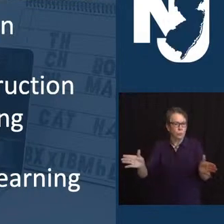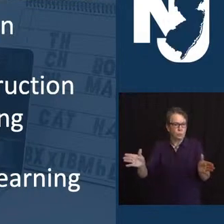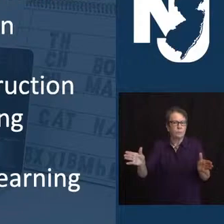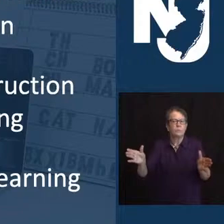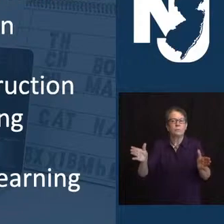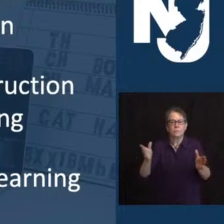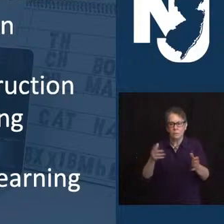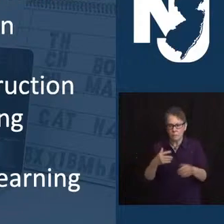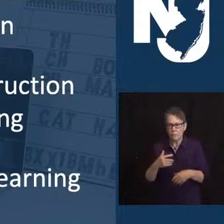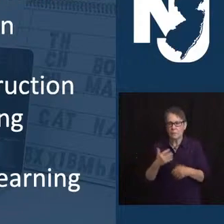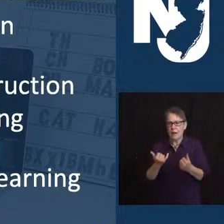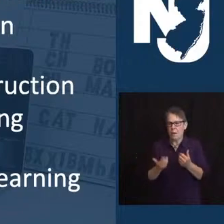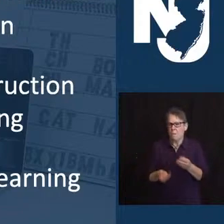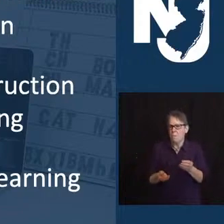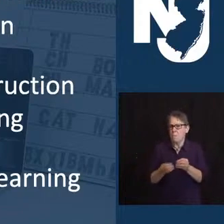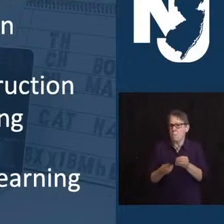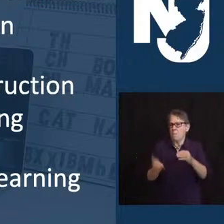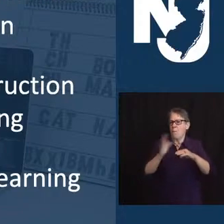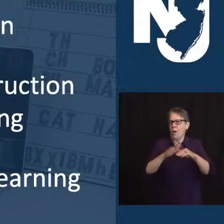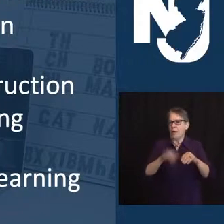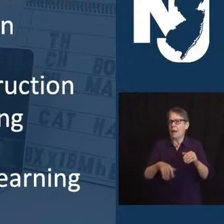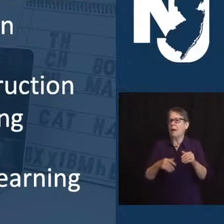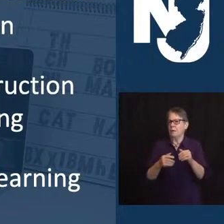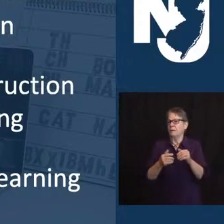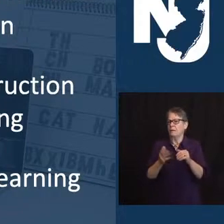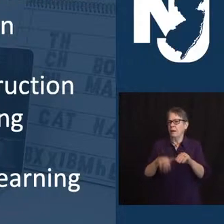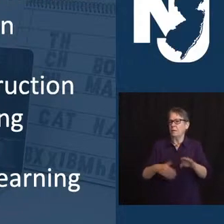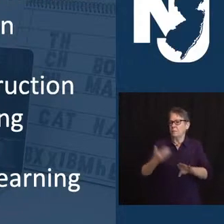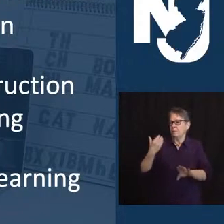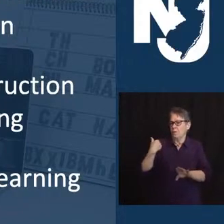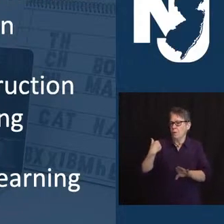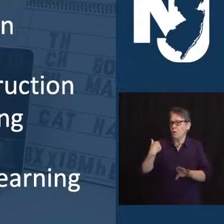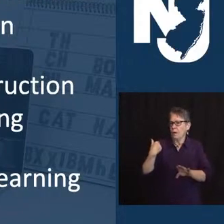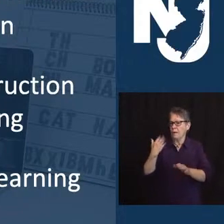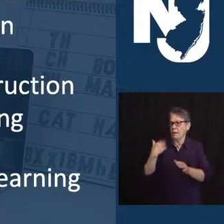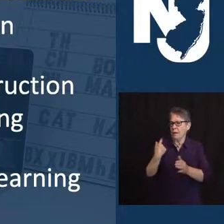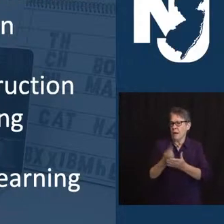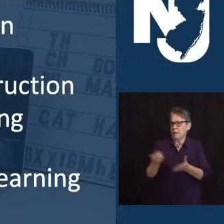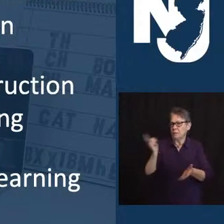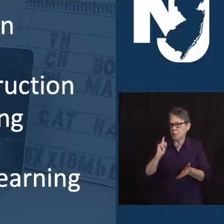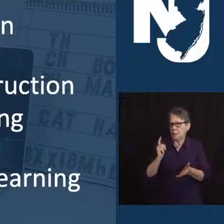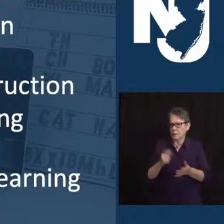of roughly 9 schools or districts and 21,000 kids from last week.